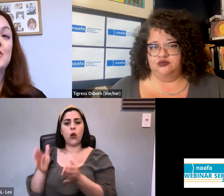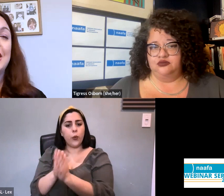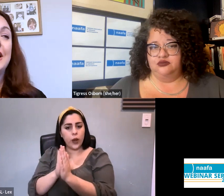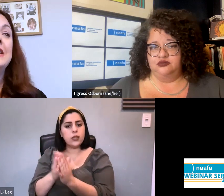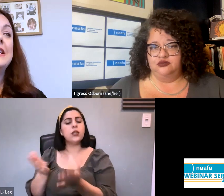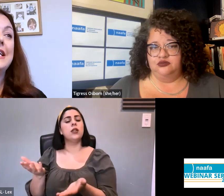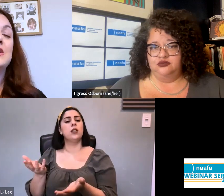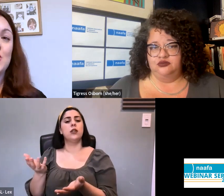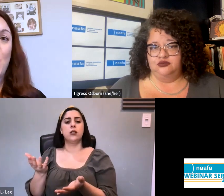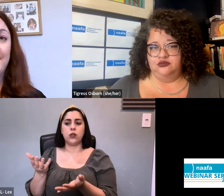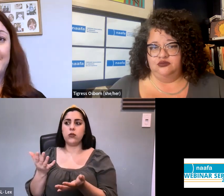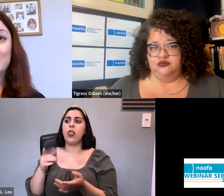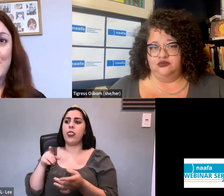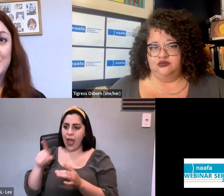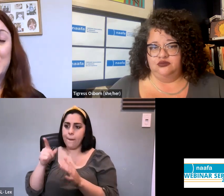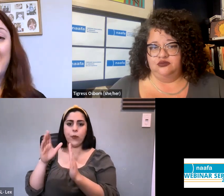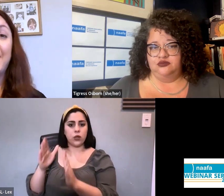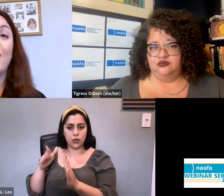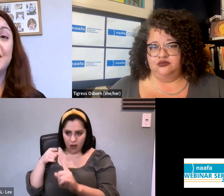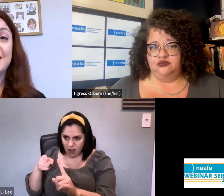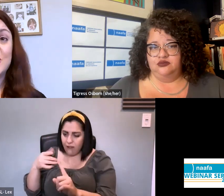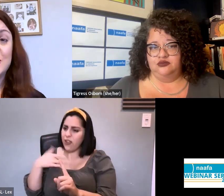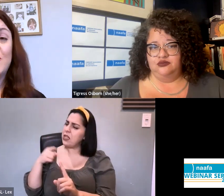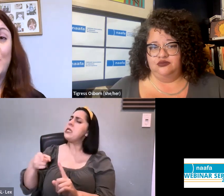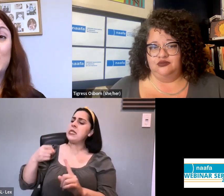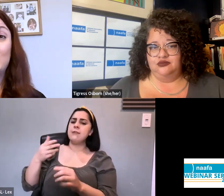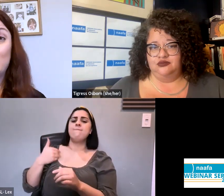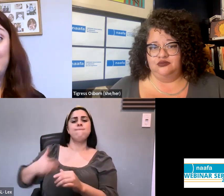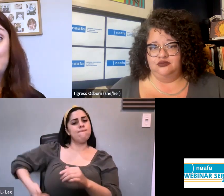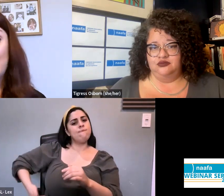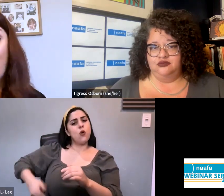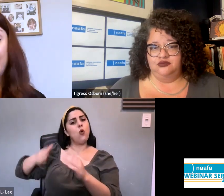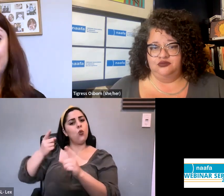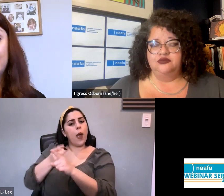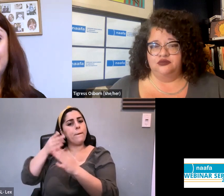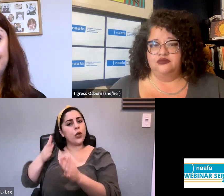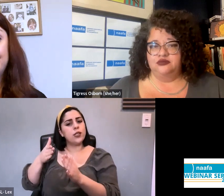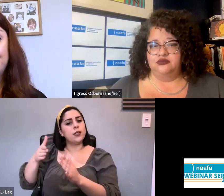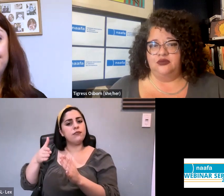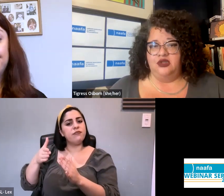that person is the one who's going to be making all the decisions for you when you are gone.